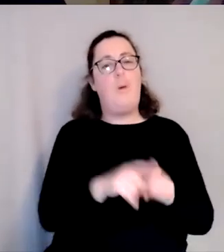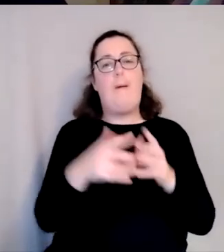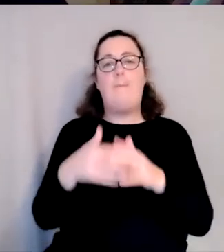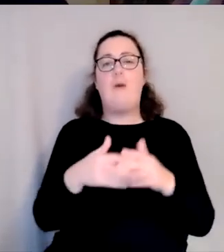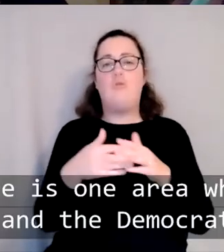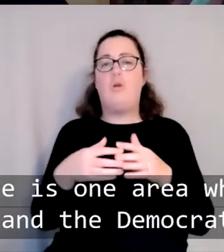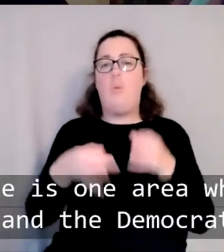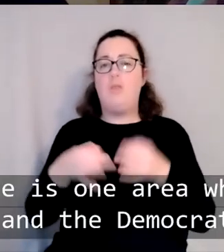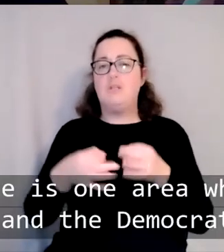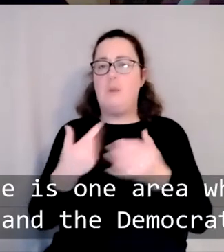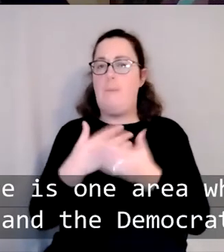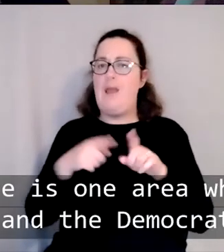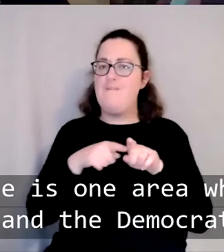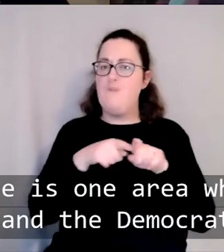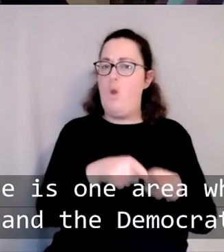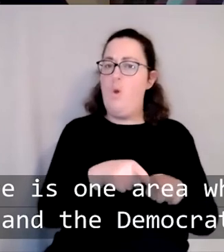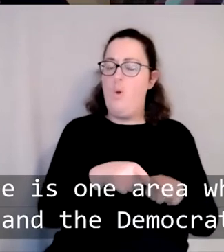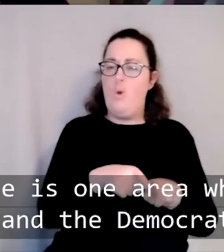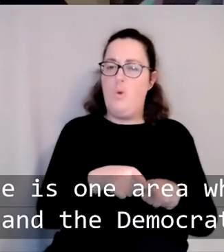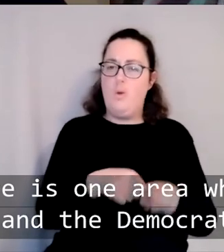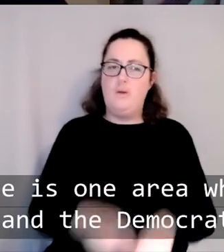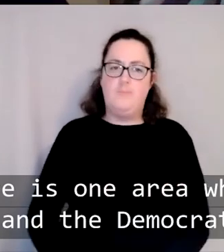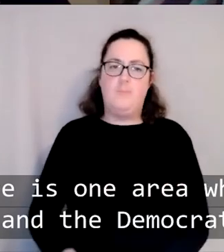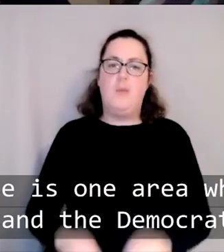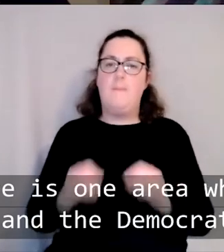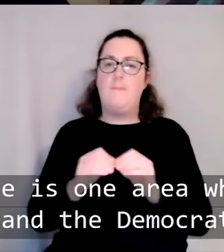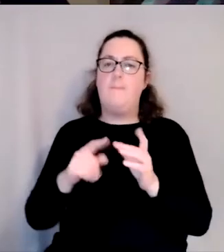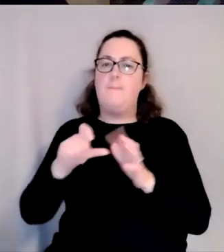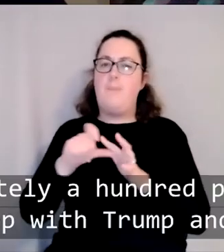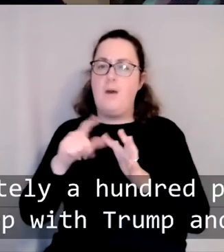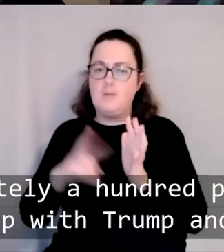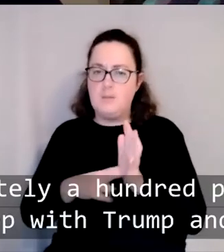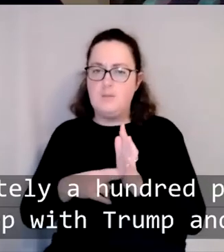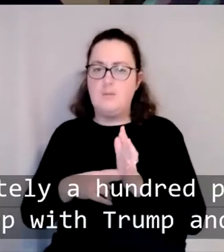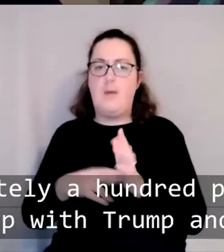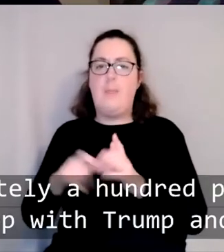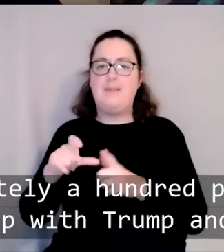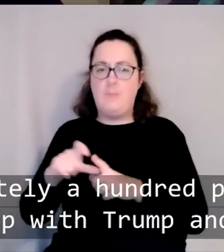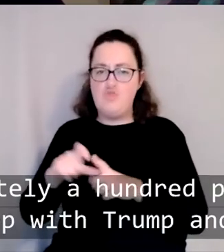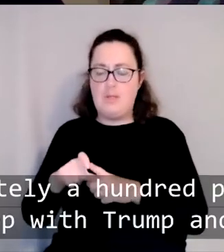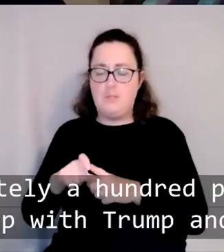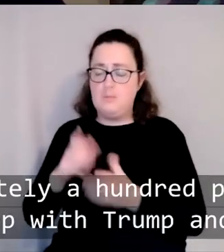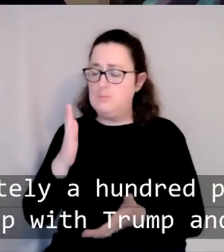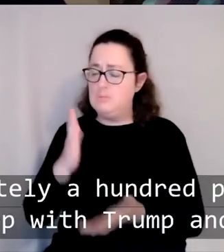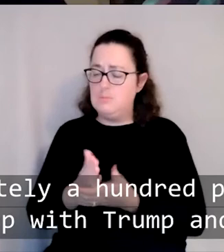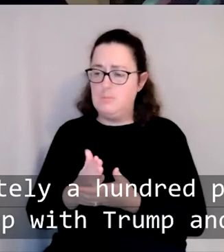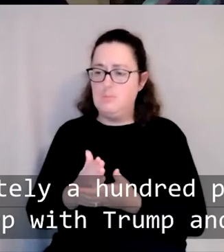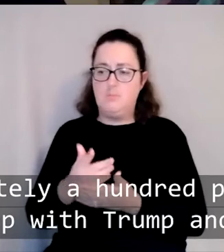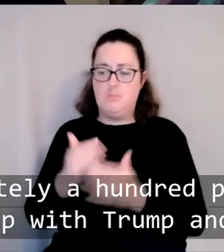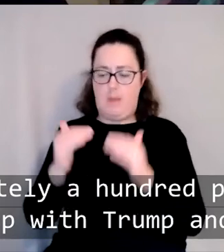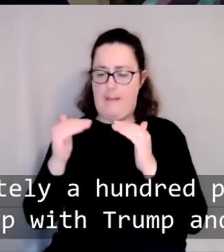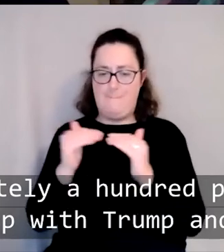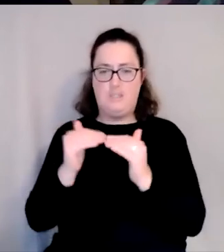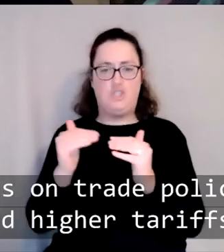him. There is one area where Biden and the Democrats are absolutely 100% in step with